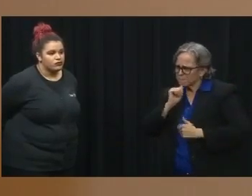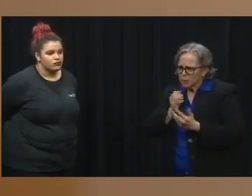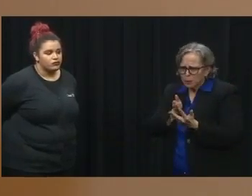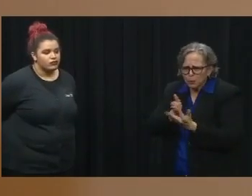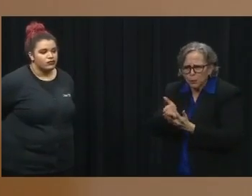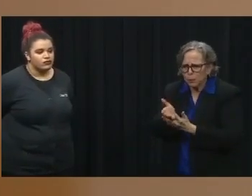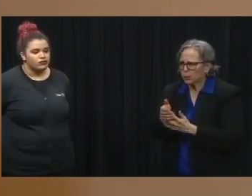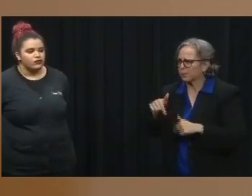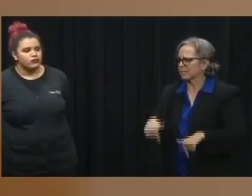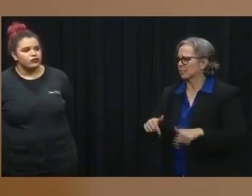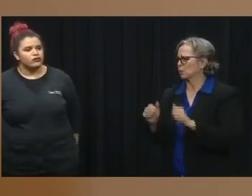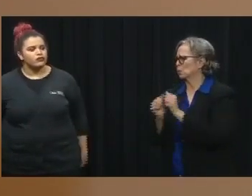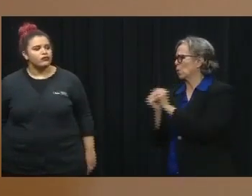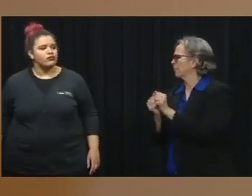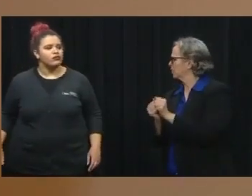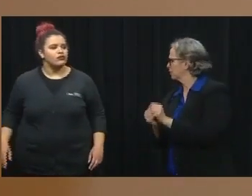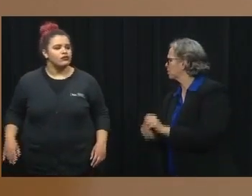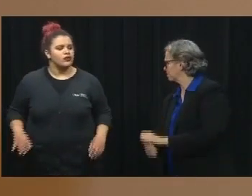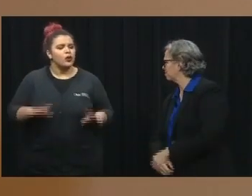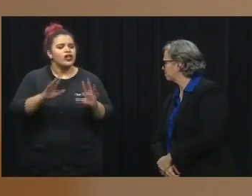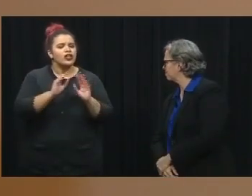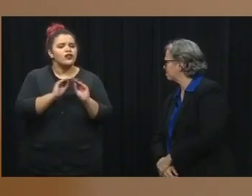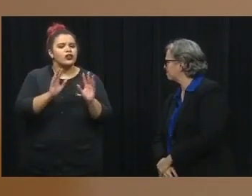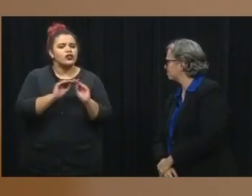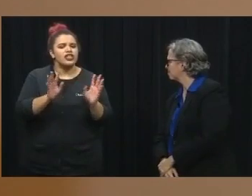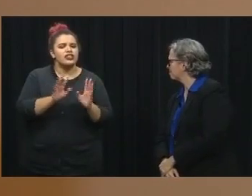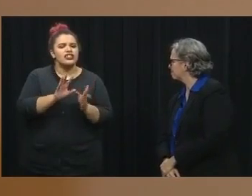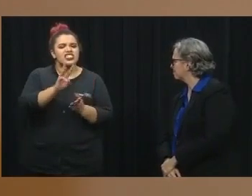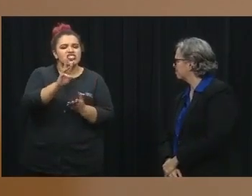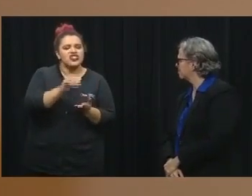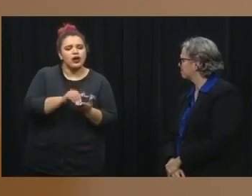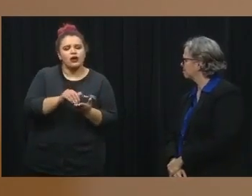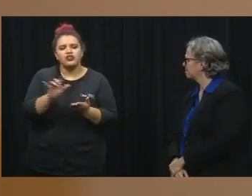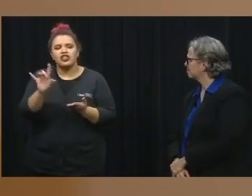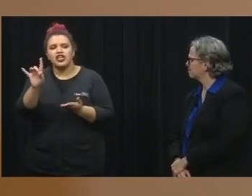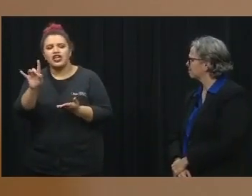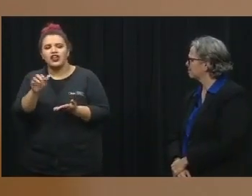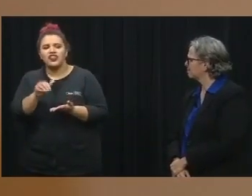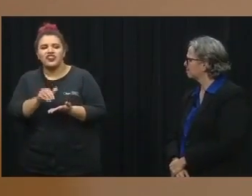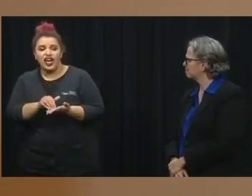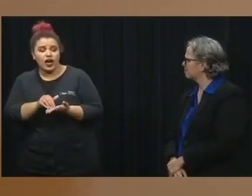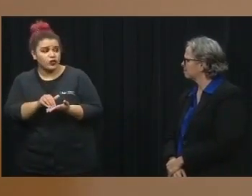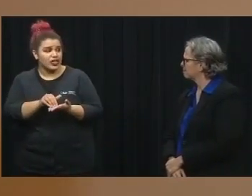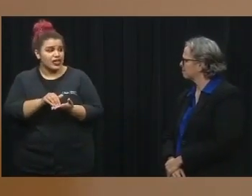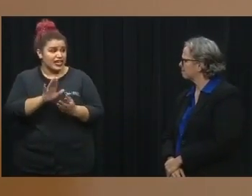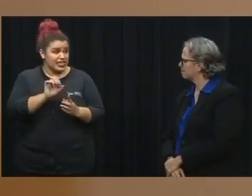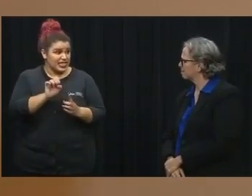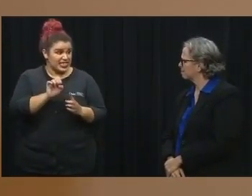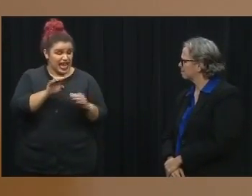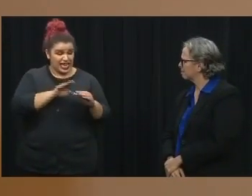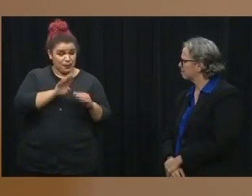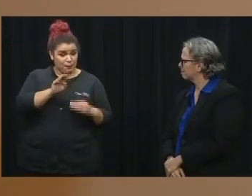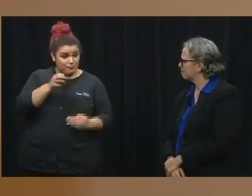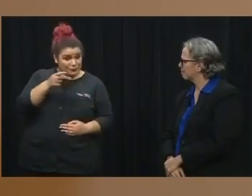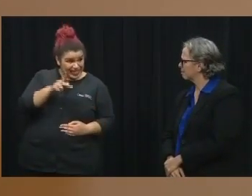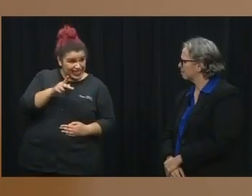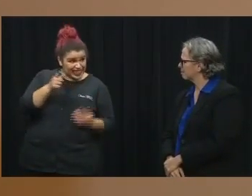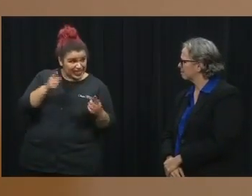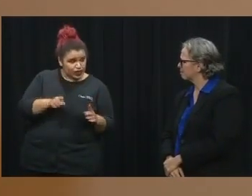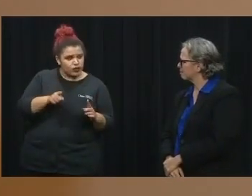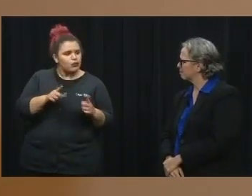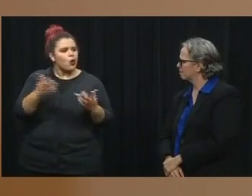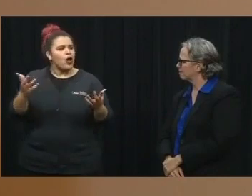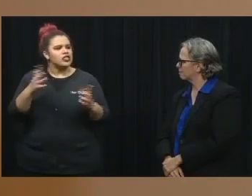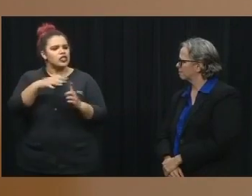One quick clarification. You've heard of 6,000, 8,000 cases. At peak. In what context, when? Is that you perceive as